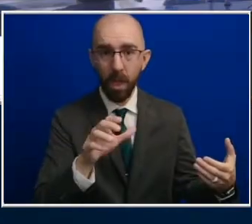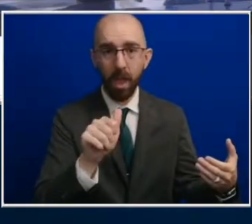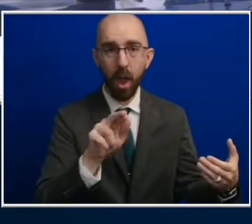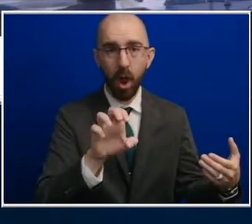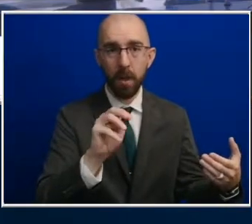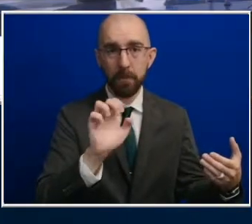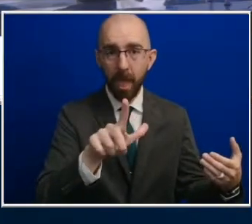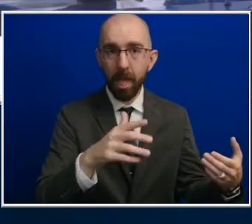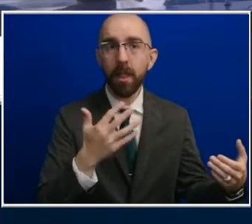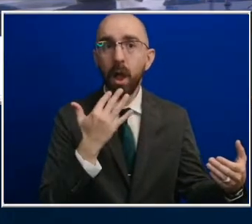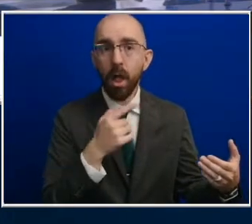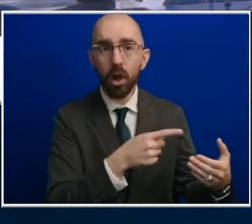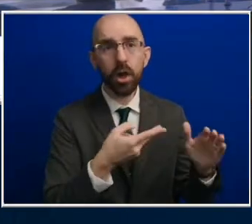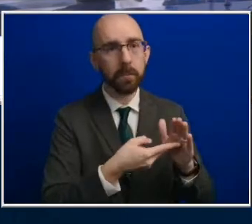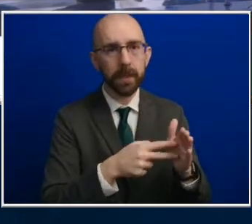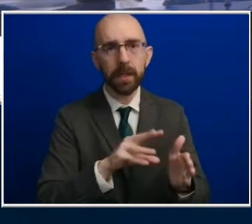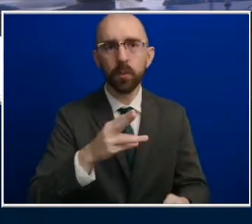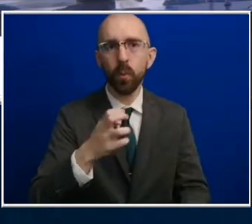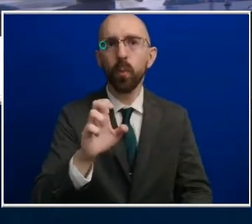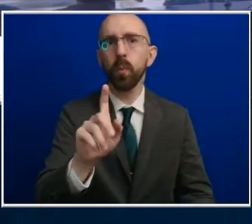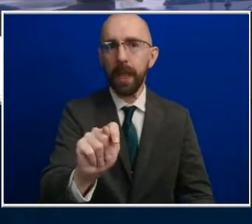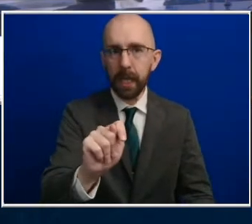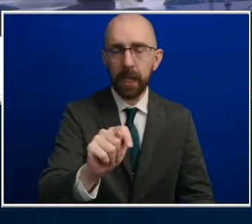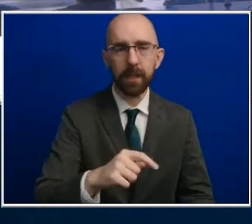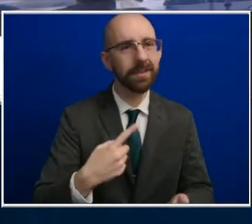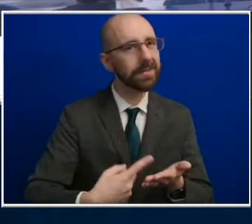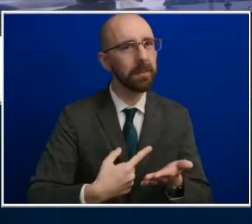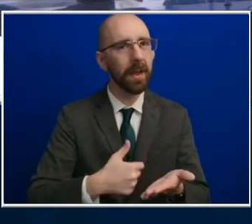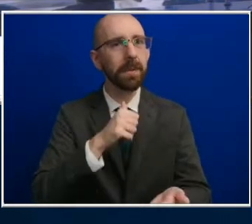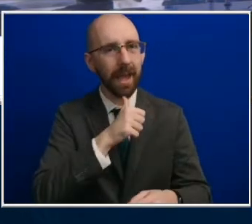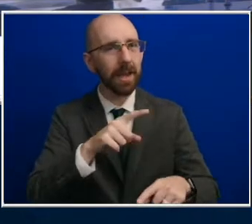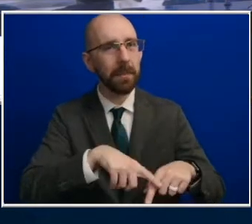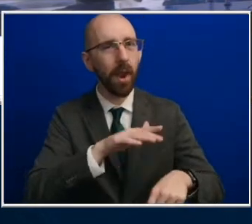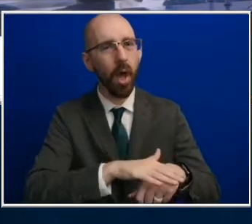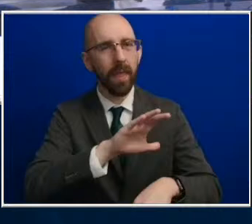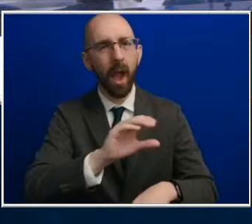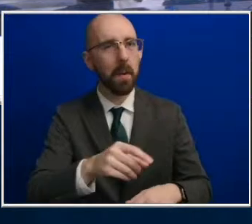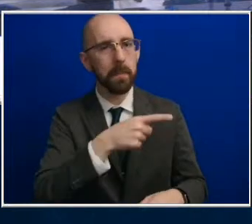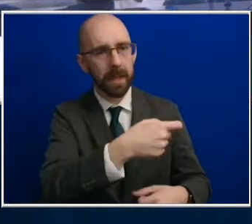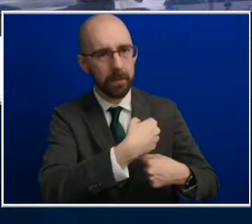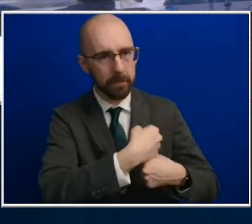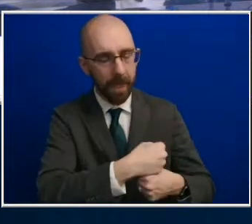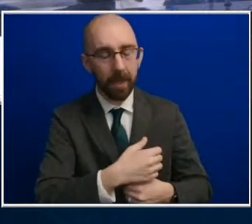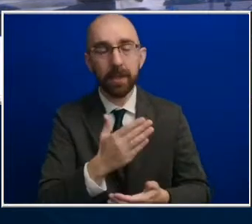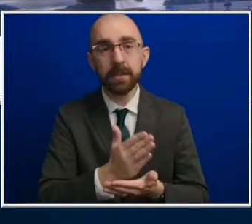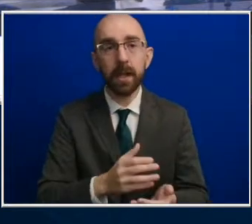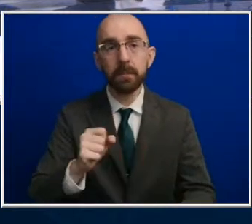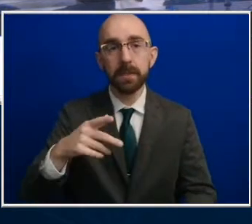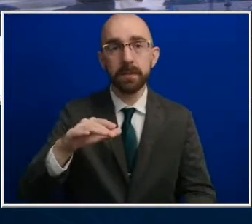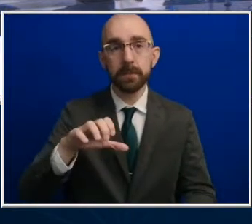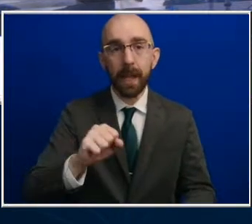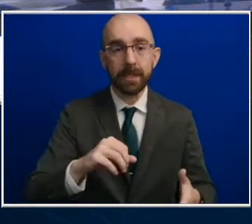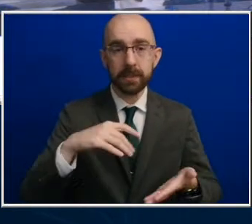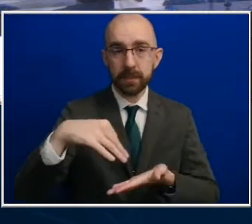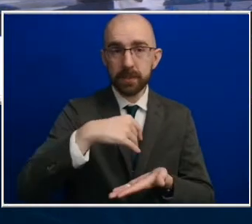sometimes means wheat and sometimes not, depending on the company. And some spices like oregano, if they have anti-caking agents,